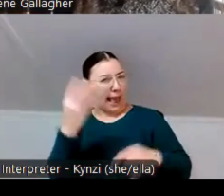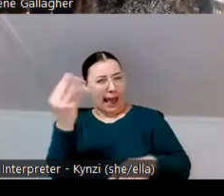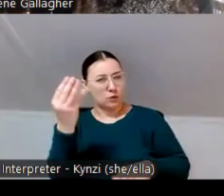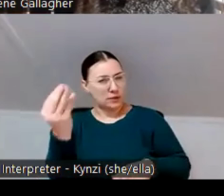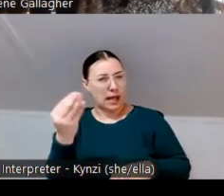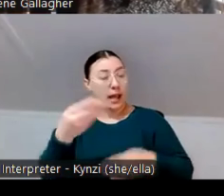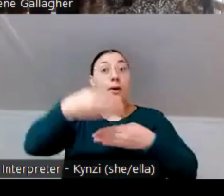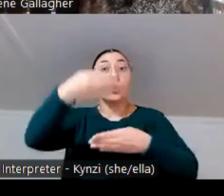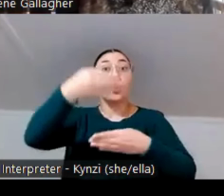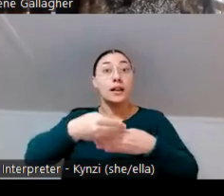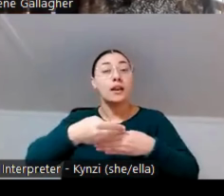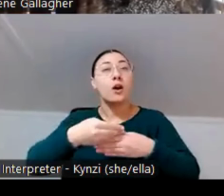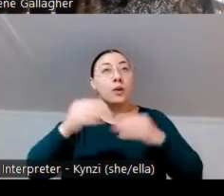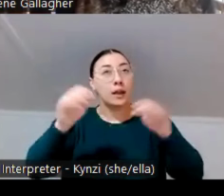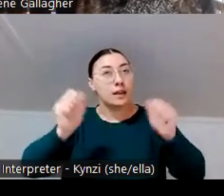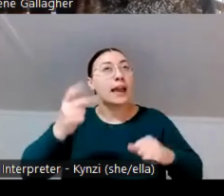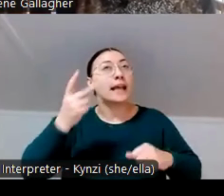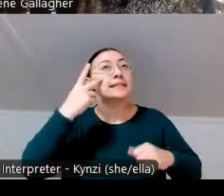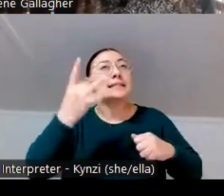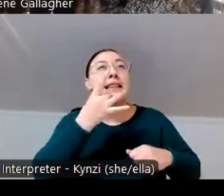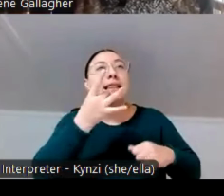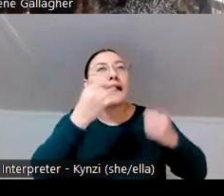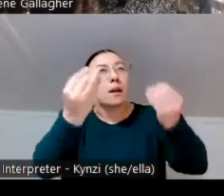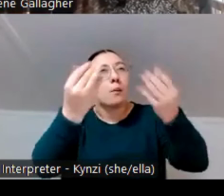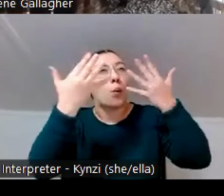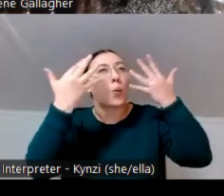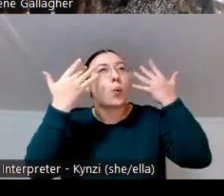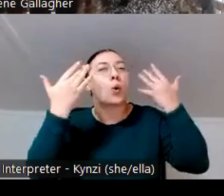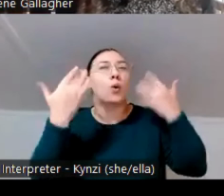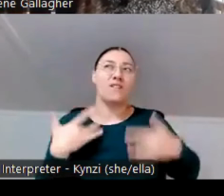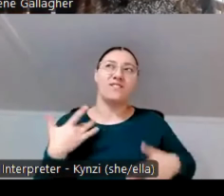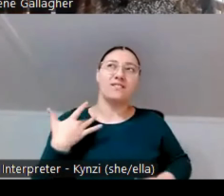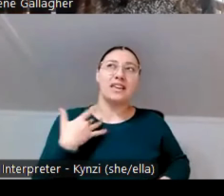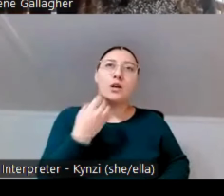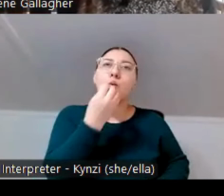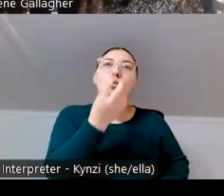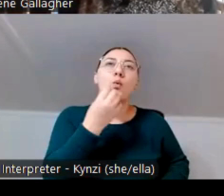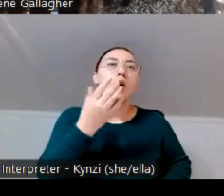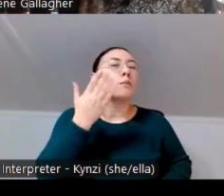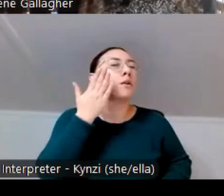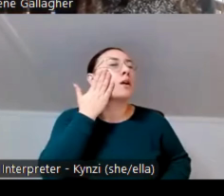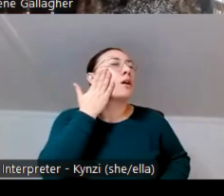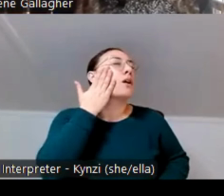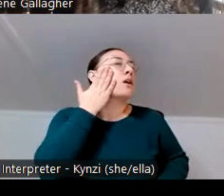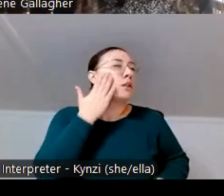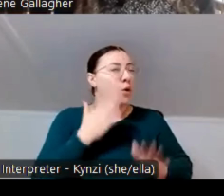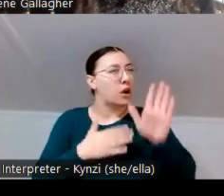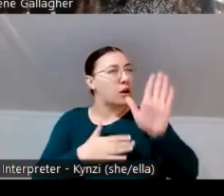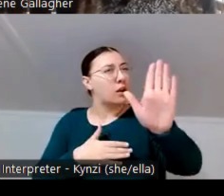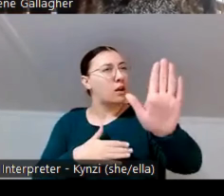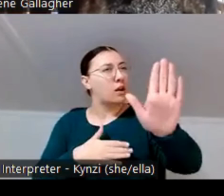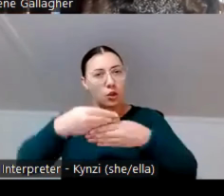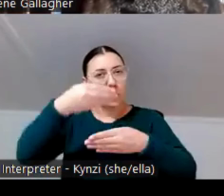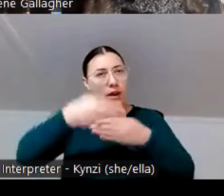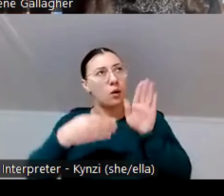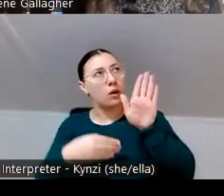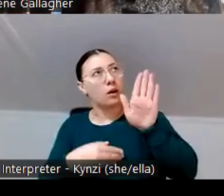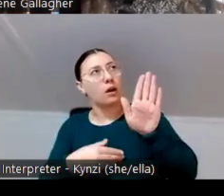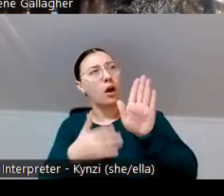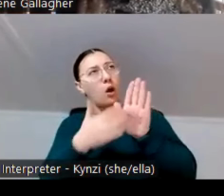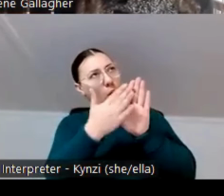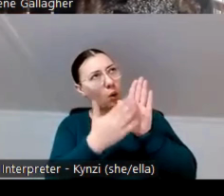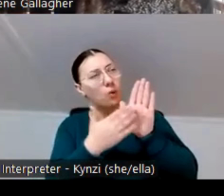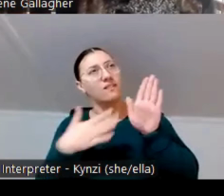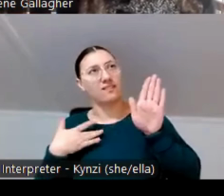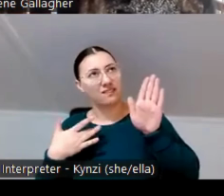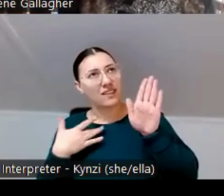the sun itself. You can feel the warmth on the window by touching it. If it's not a